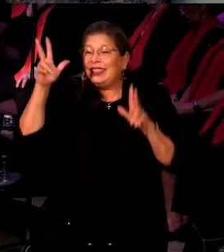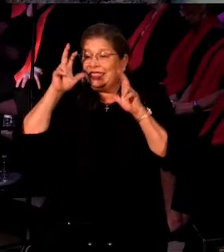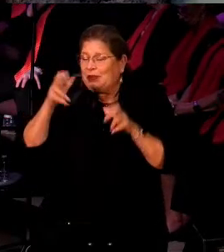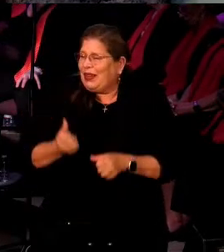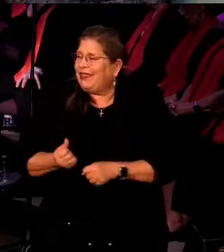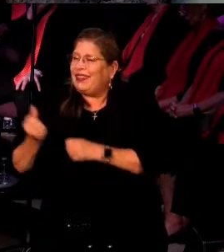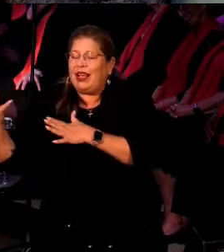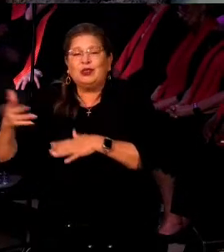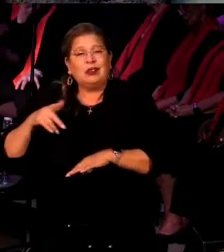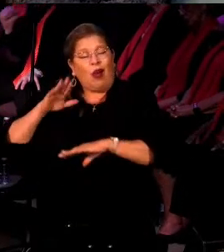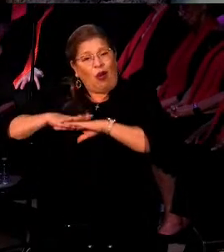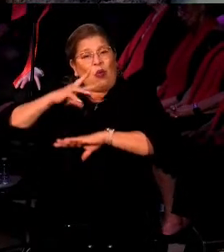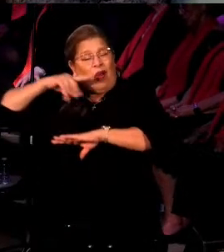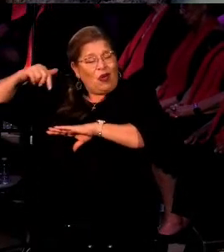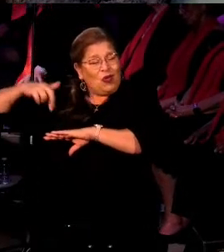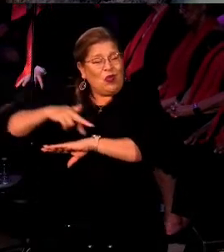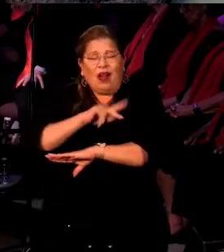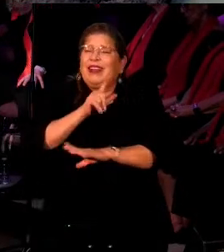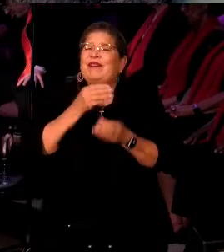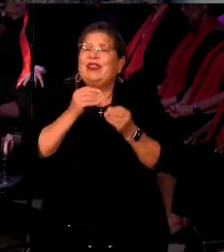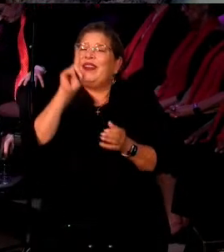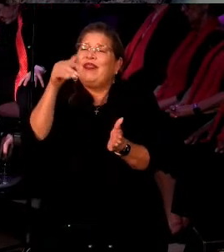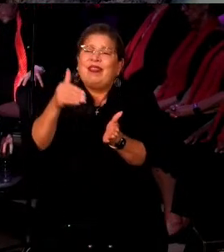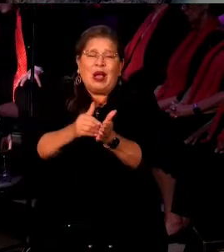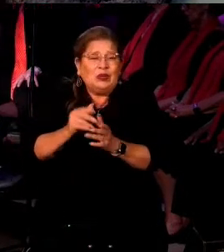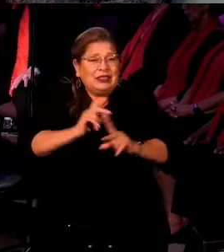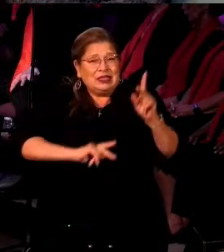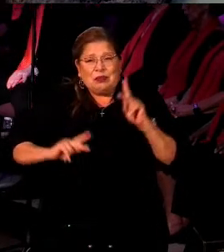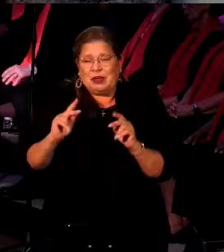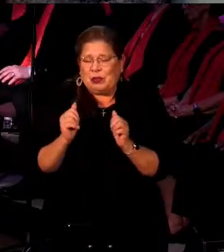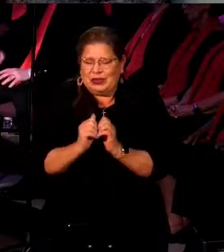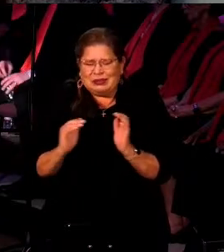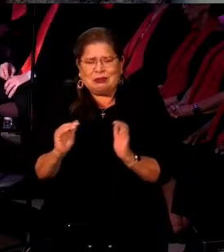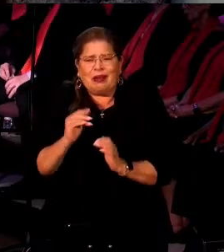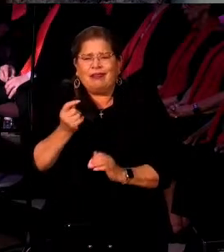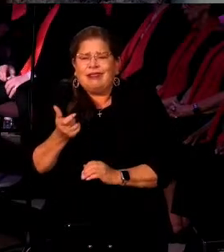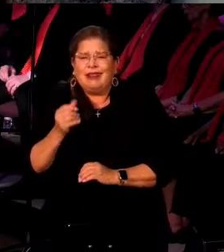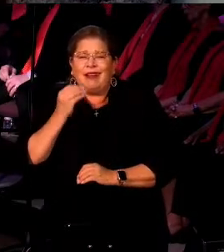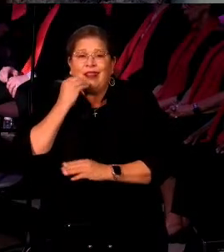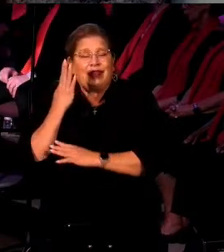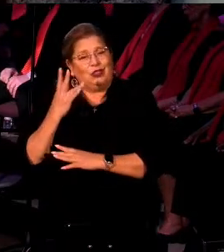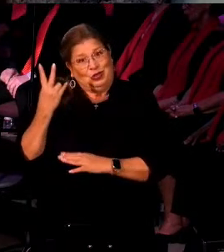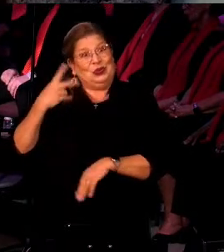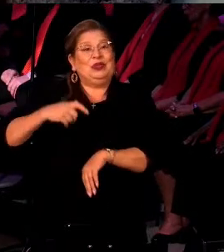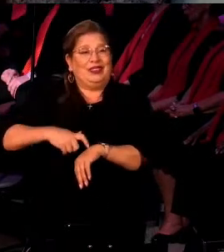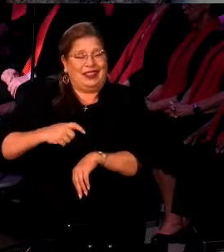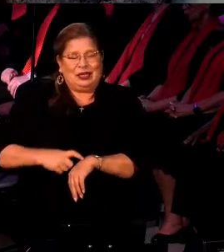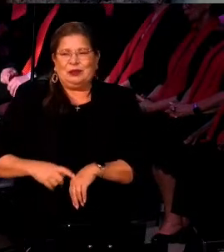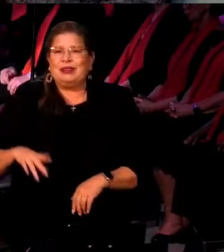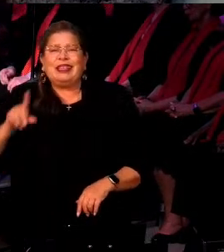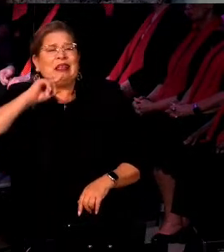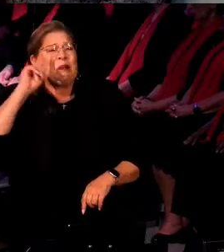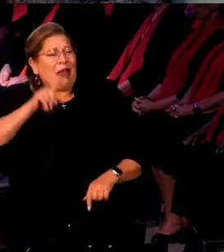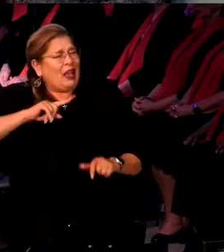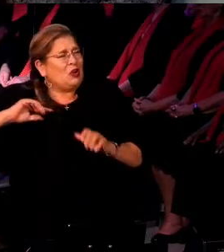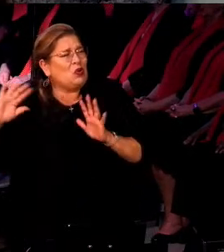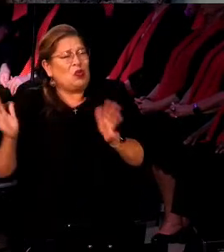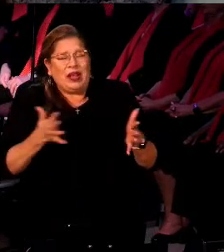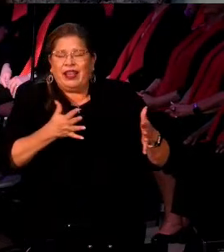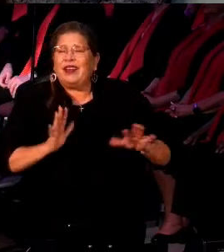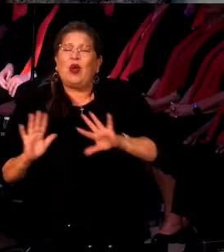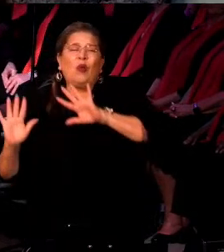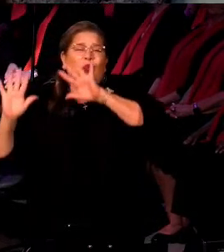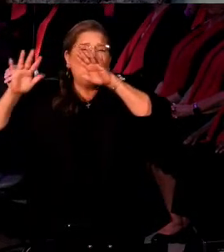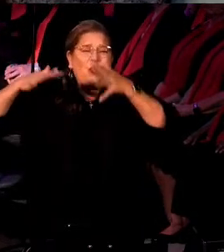on water, feeding thousands of people with a small lunch twice, commanding the wind and the waves and